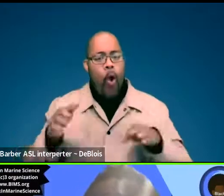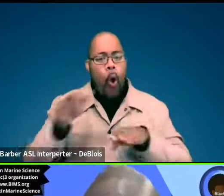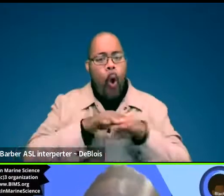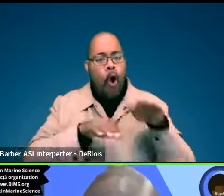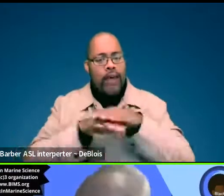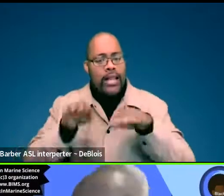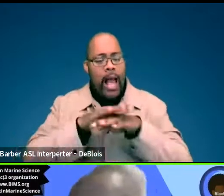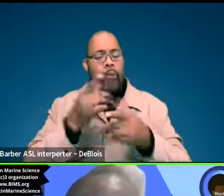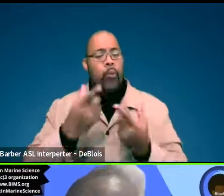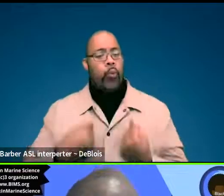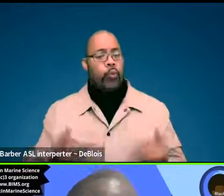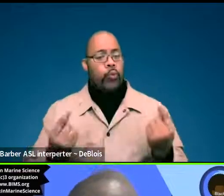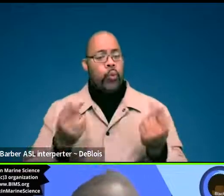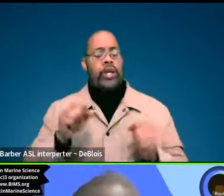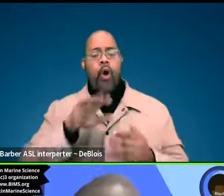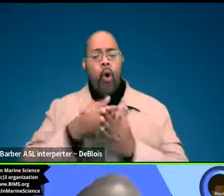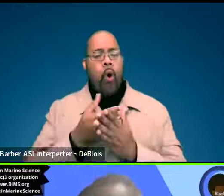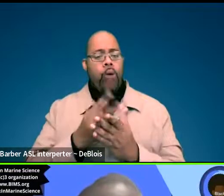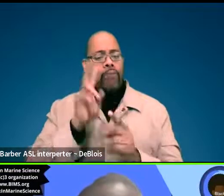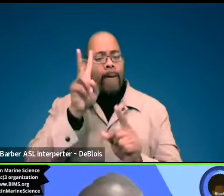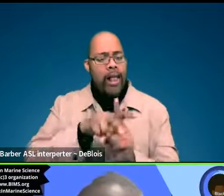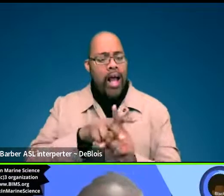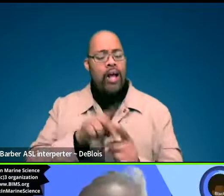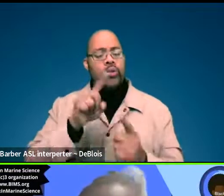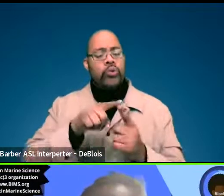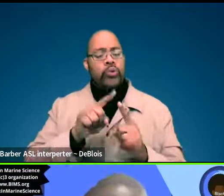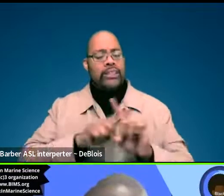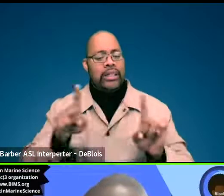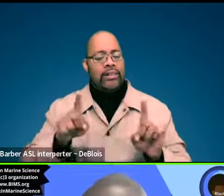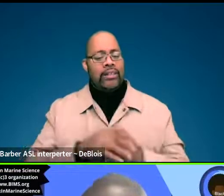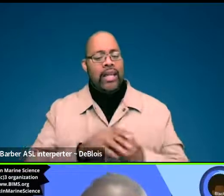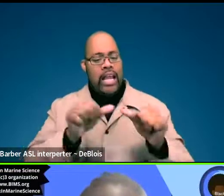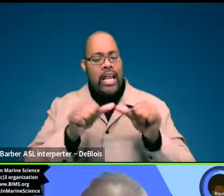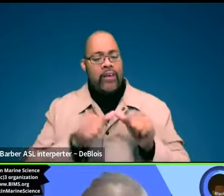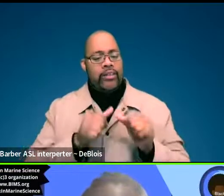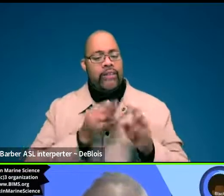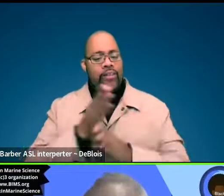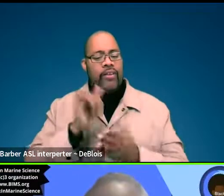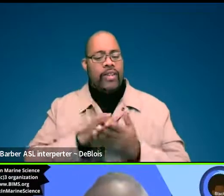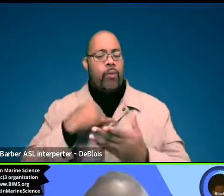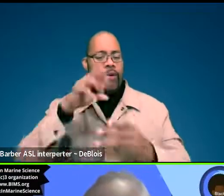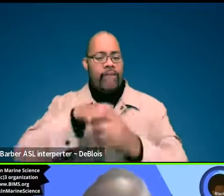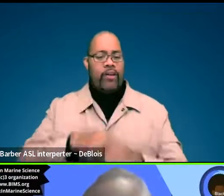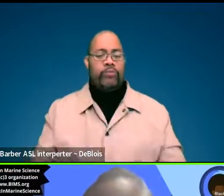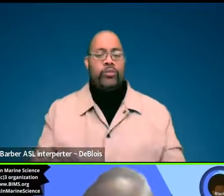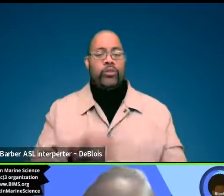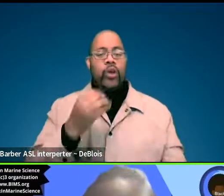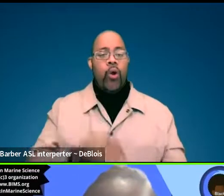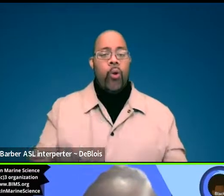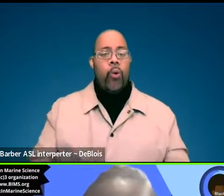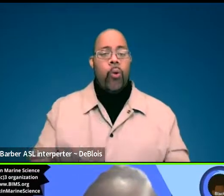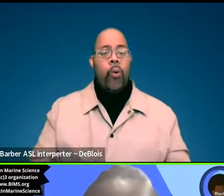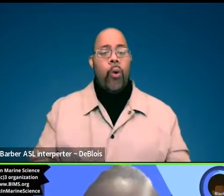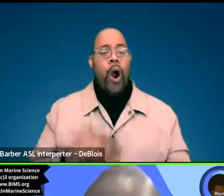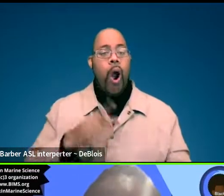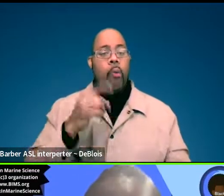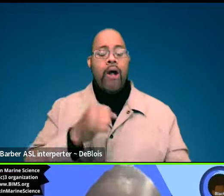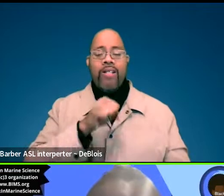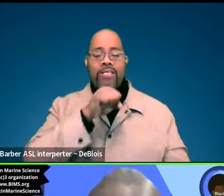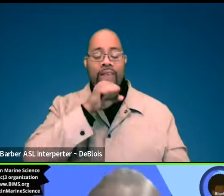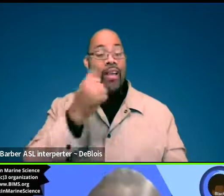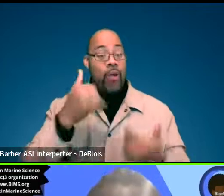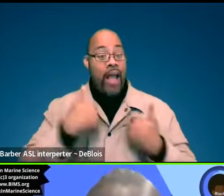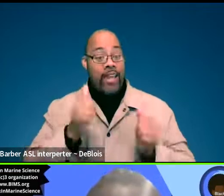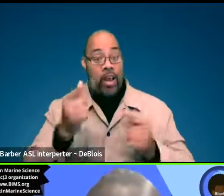in the things we do, and they can all be applied to the different, areas of the field that we're in. And so I would love, if anyone